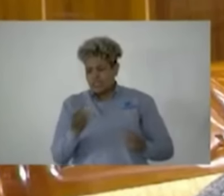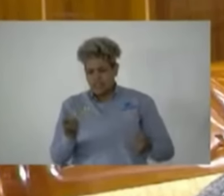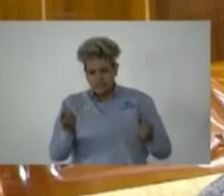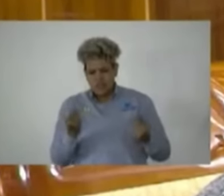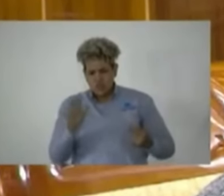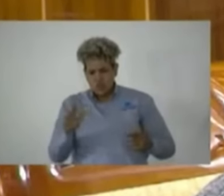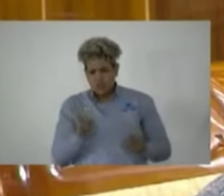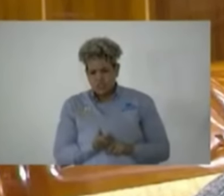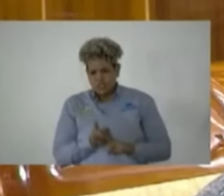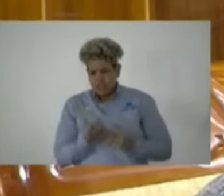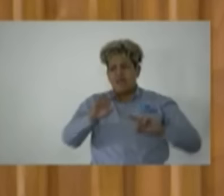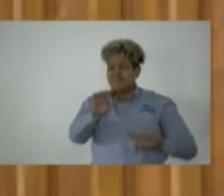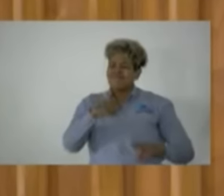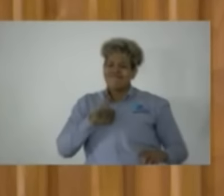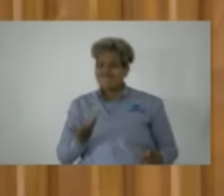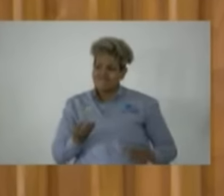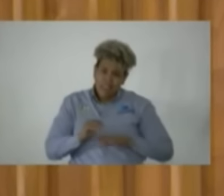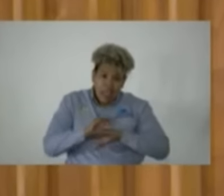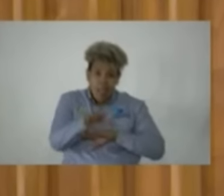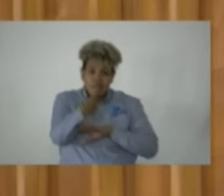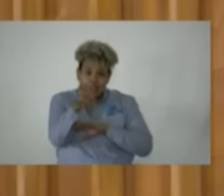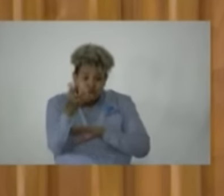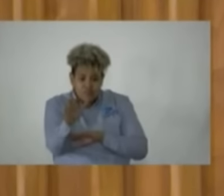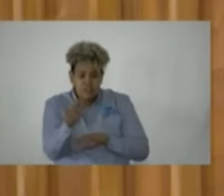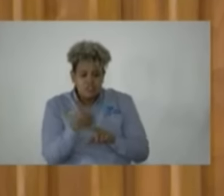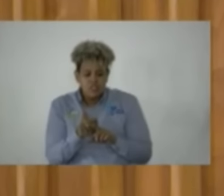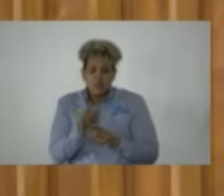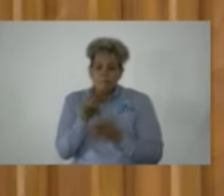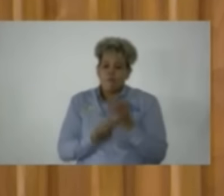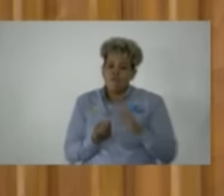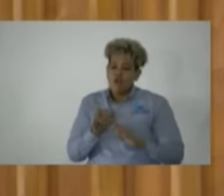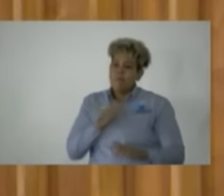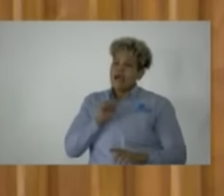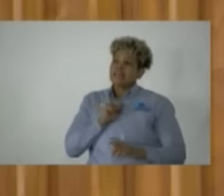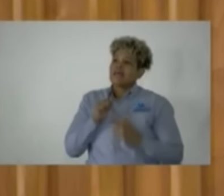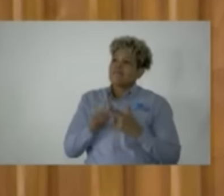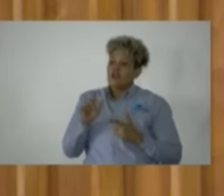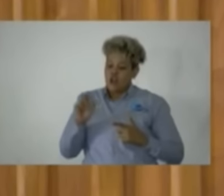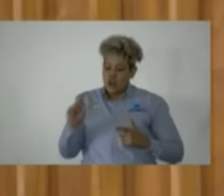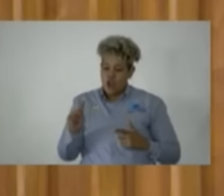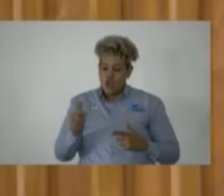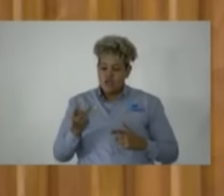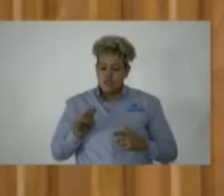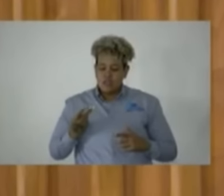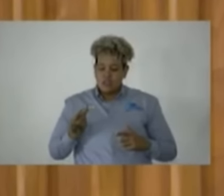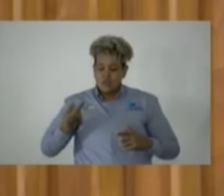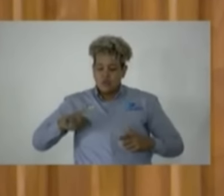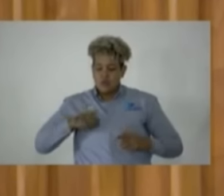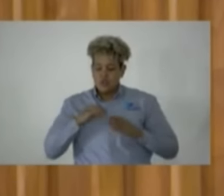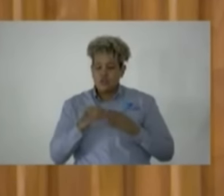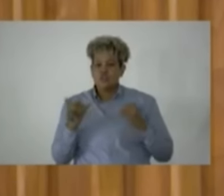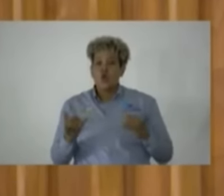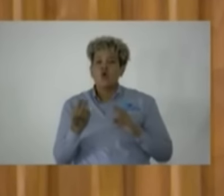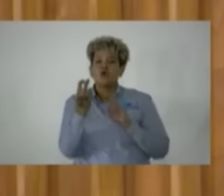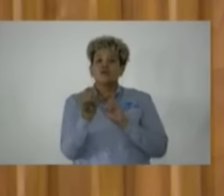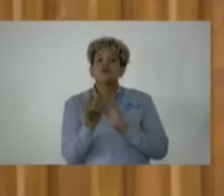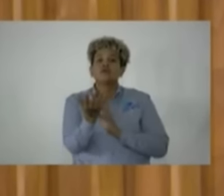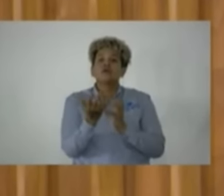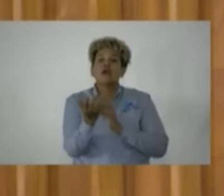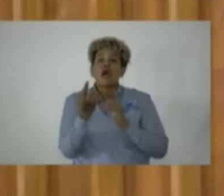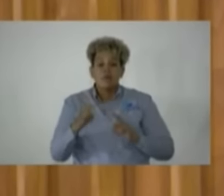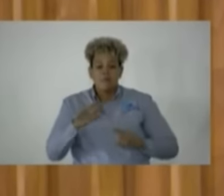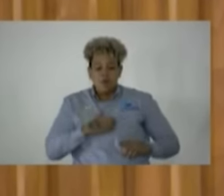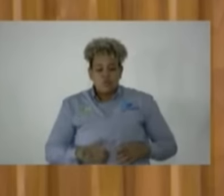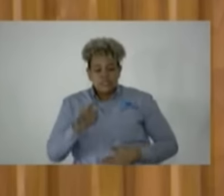done. I advise you, both from myself and the clerk, that we are in dialogue and wish to